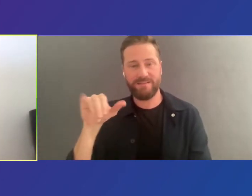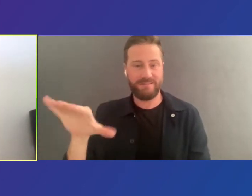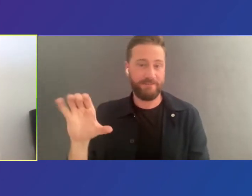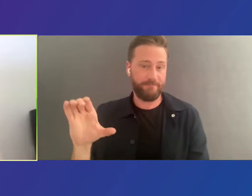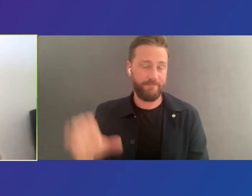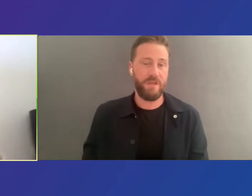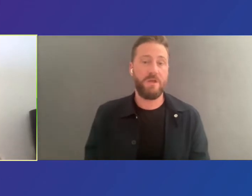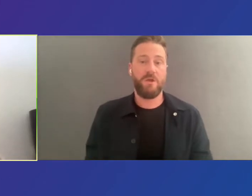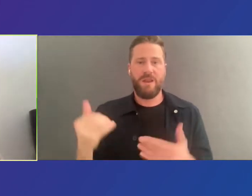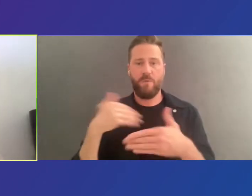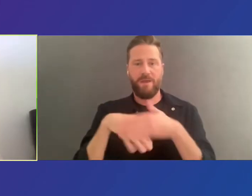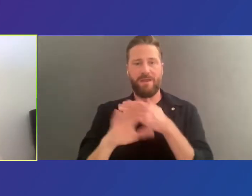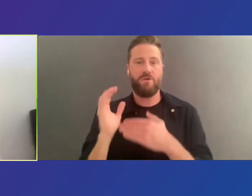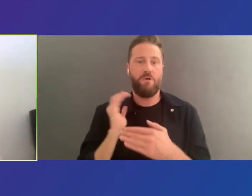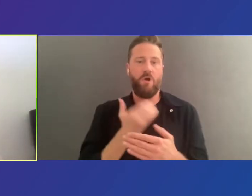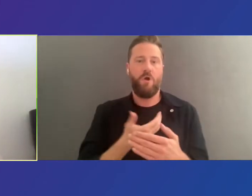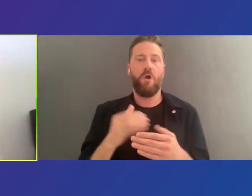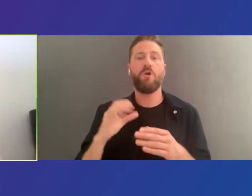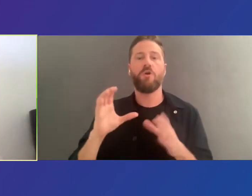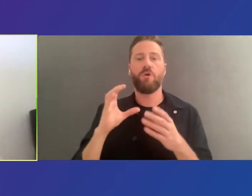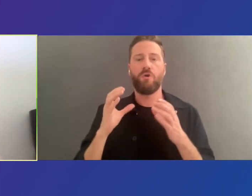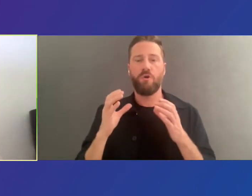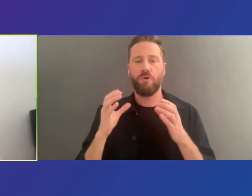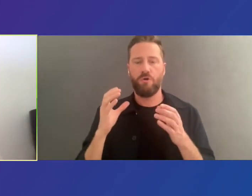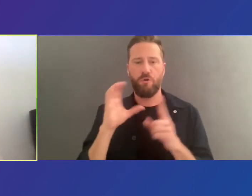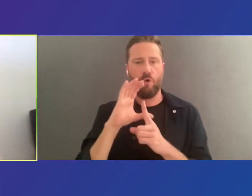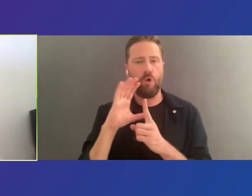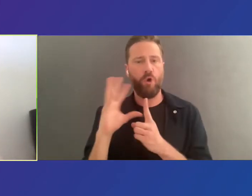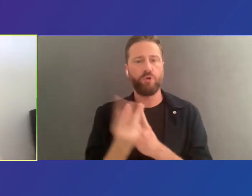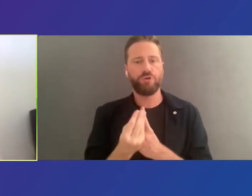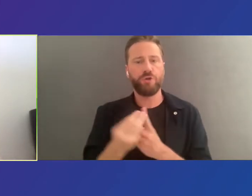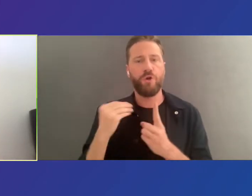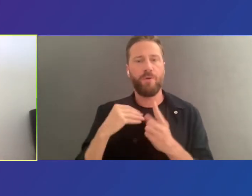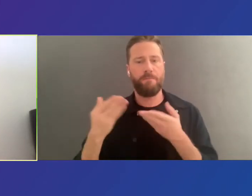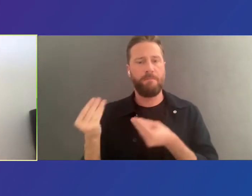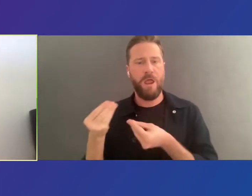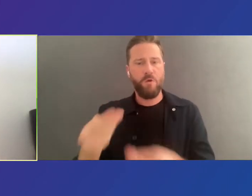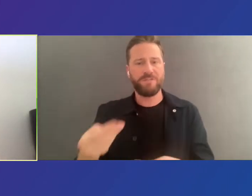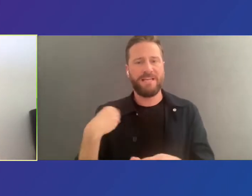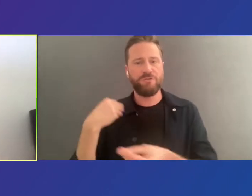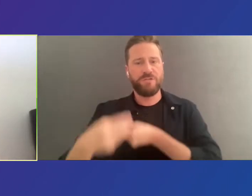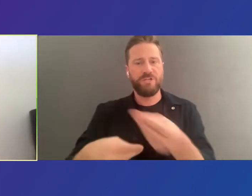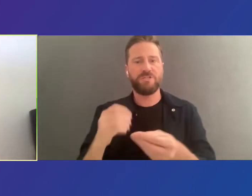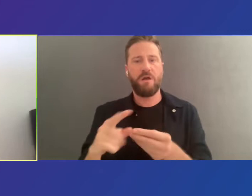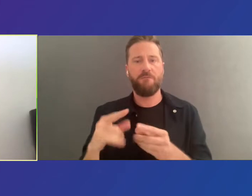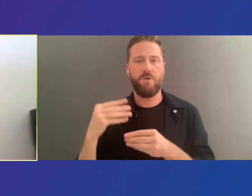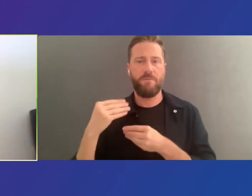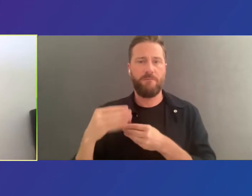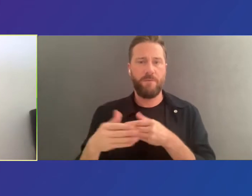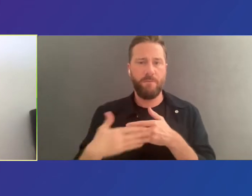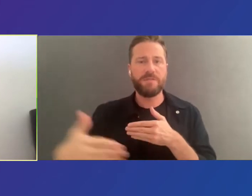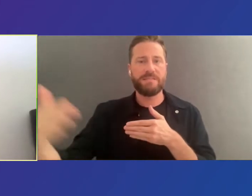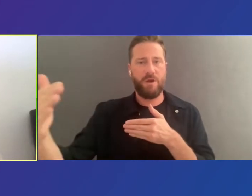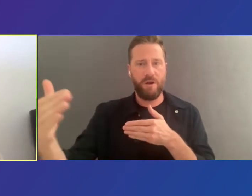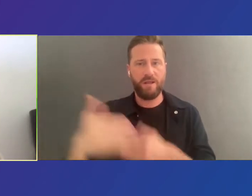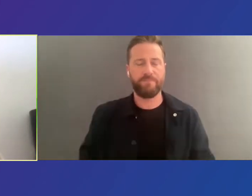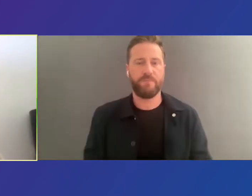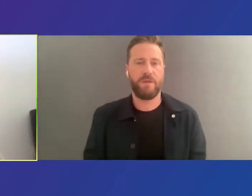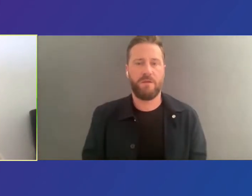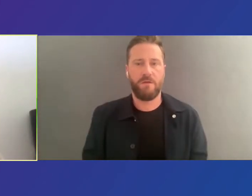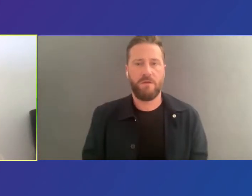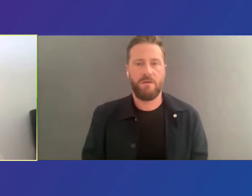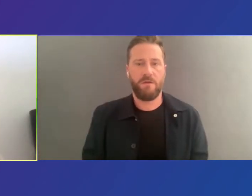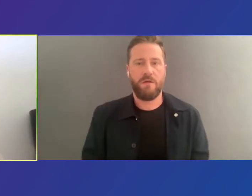enter culture bearers and traditions for posterity. Folkloric and traditional dance